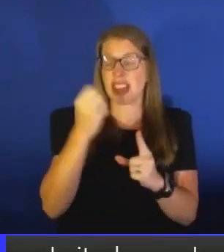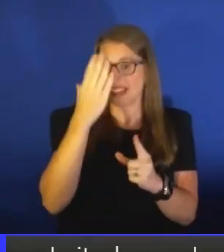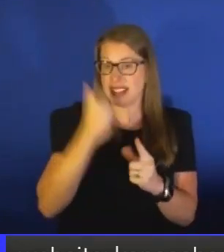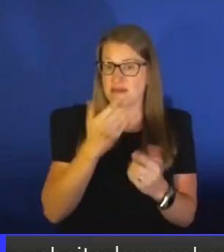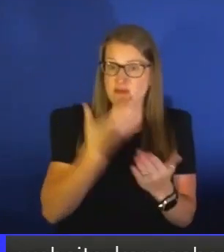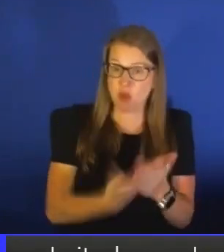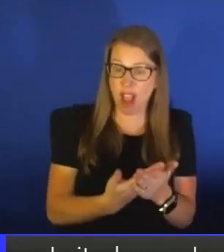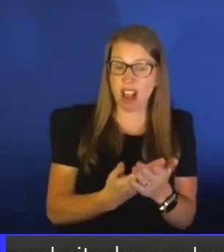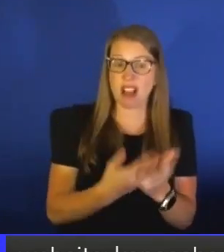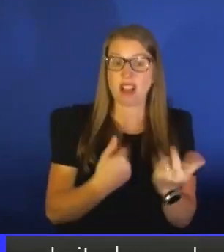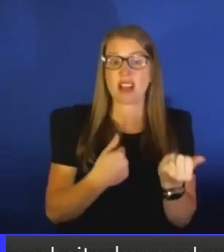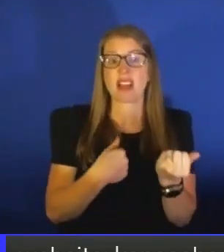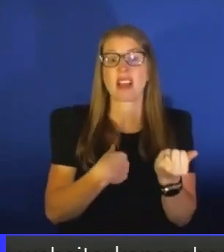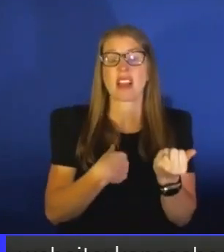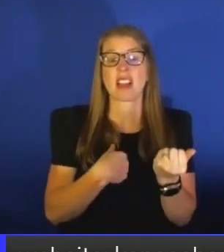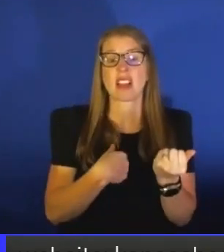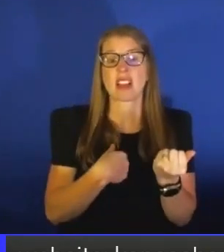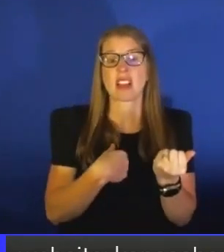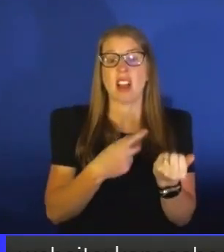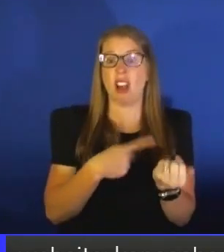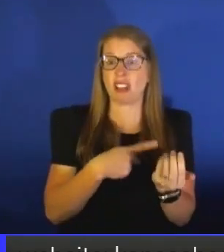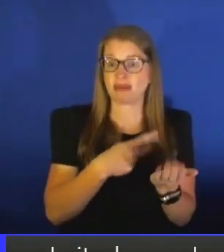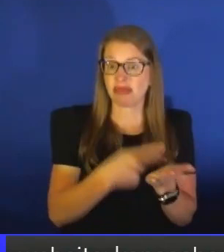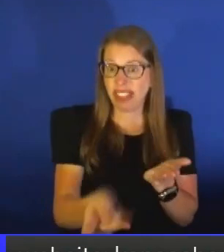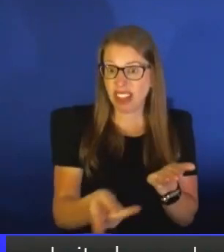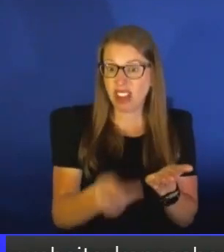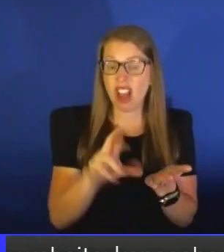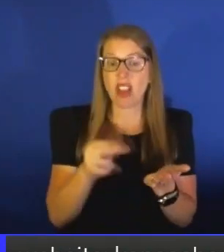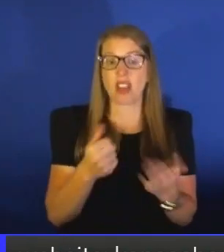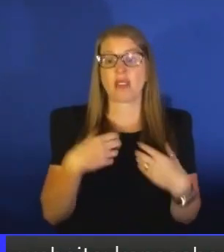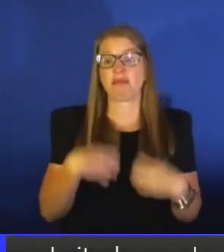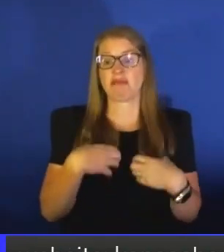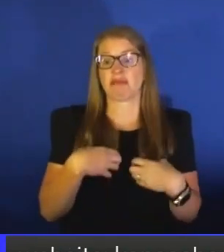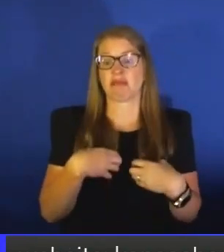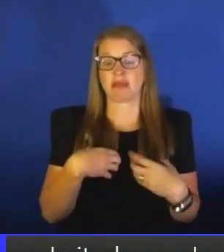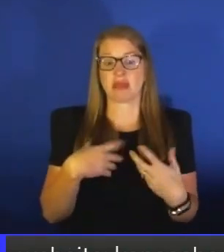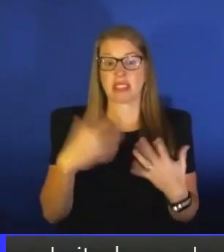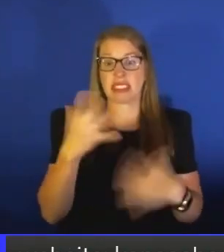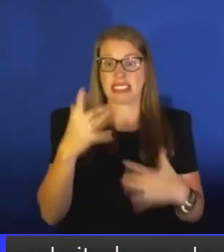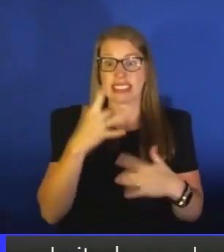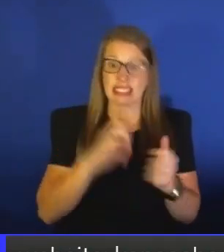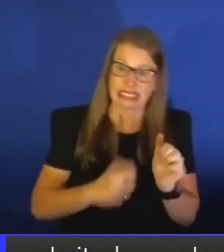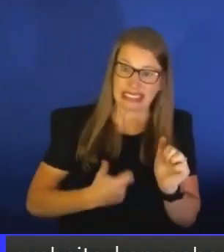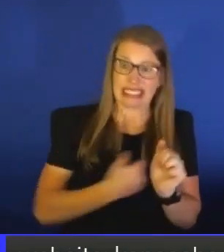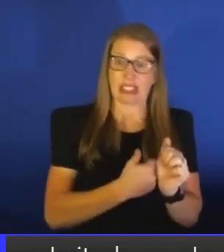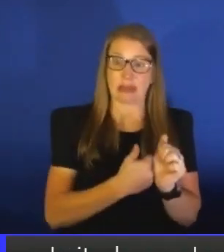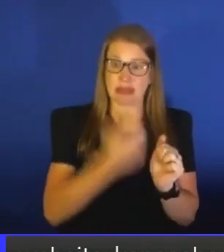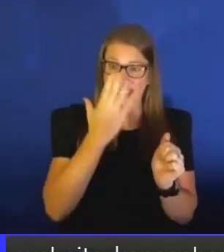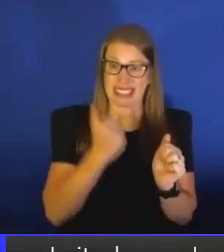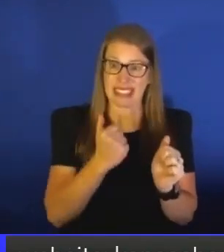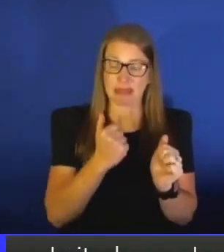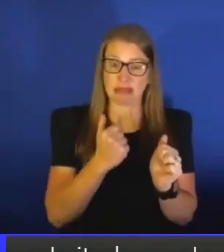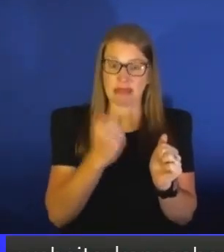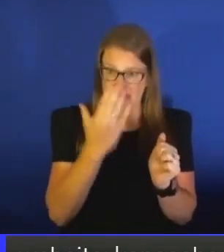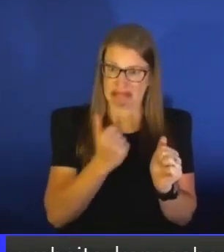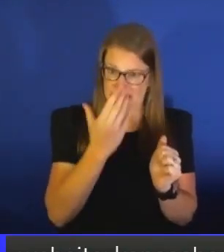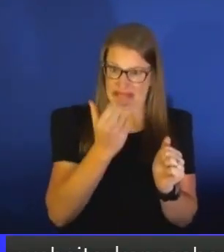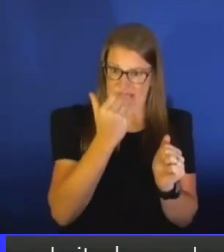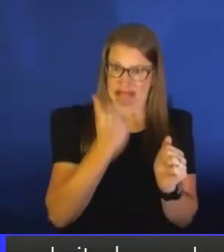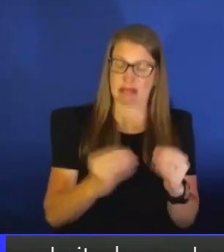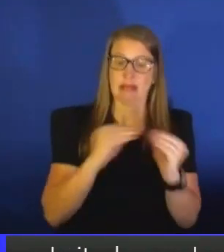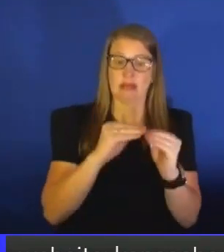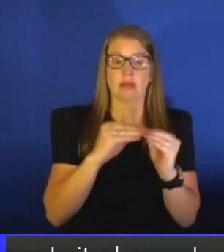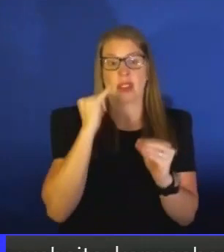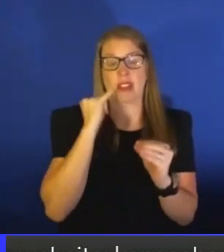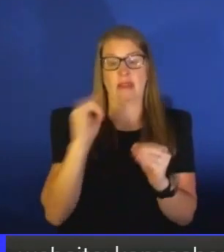actively, heart failure, some other pulmonary disease, you start sleeping more to kind of catch up on your sleep. So if you're more in that 9 and